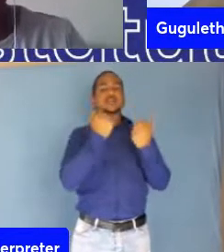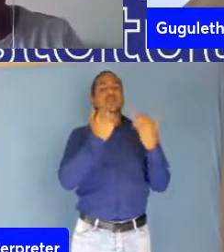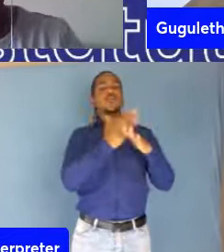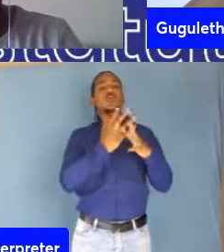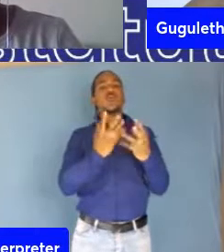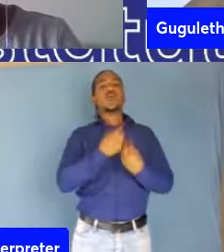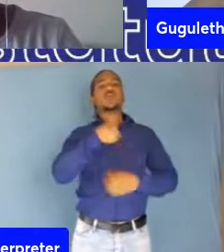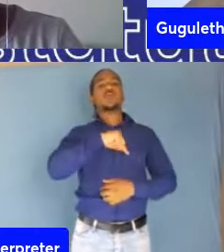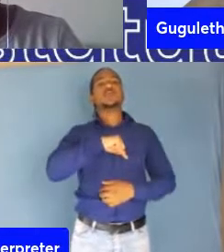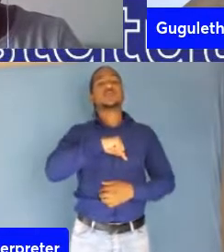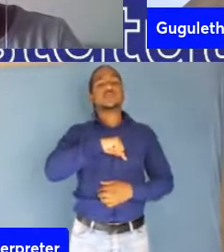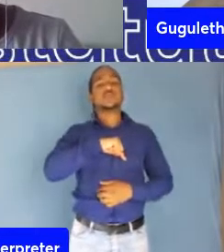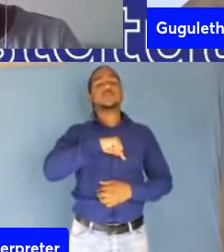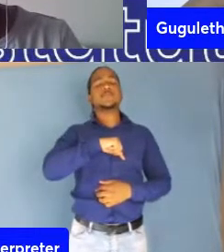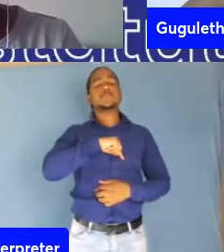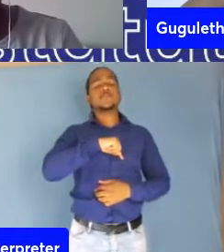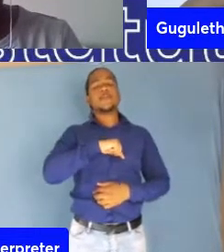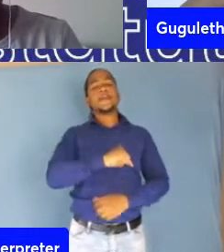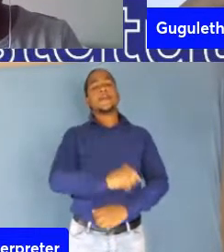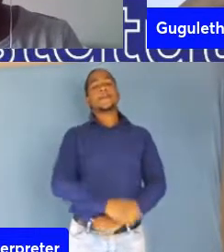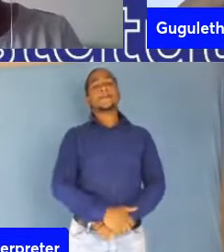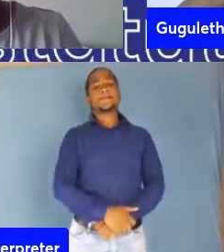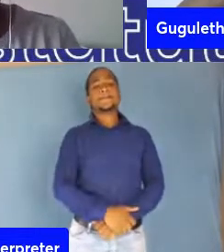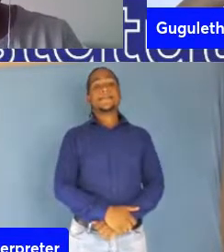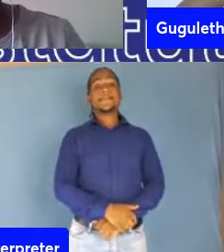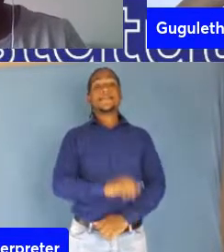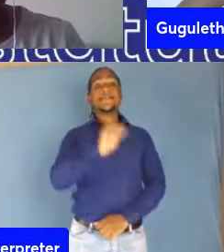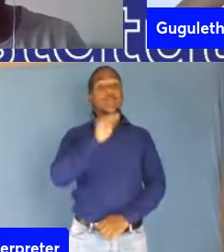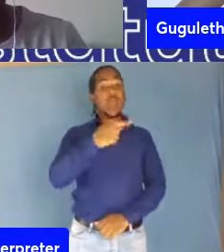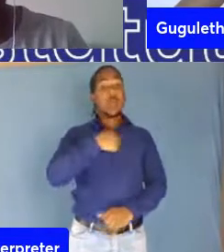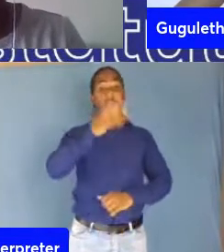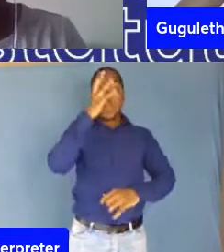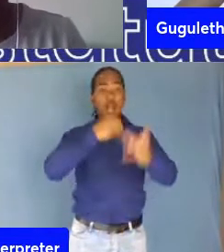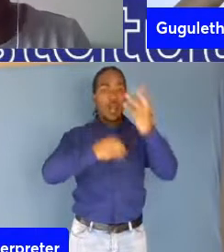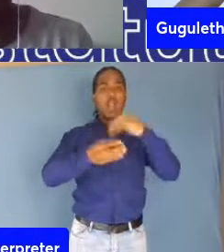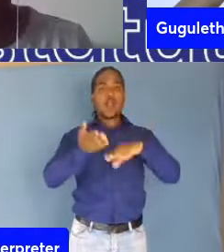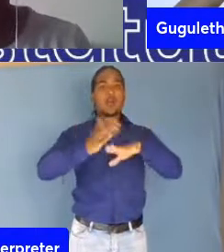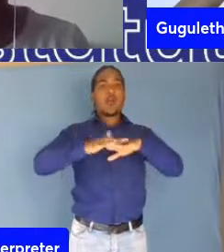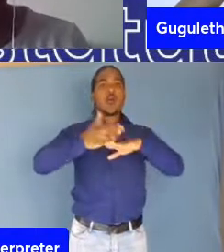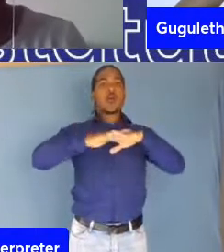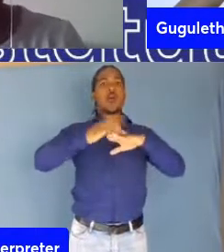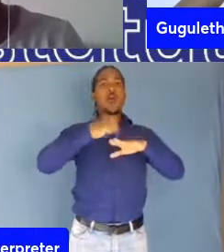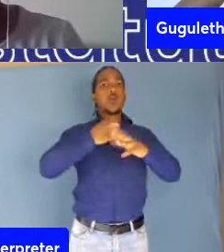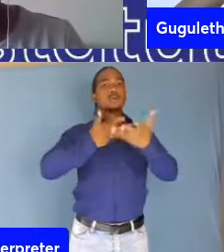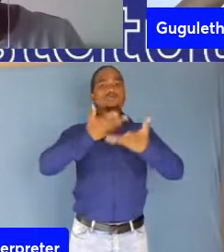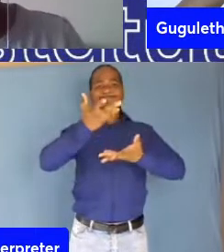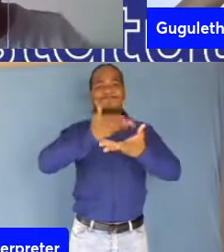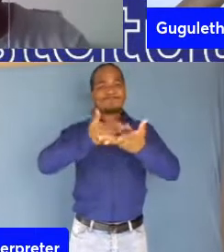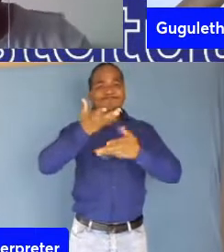Yeah, we learn more, we talk more, and we lend a hand. Thank you.